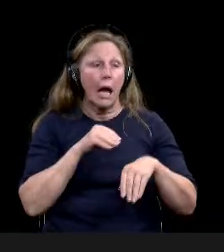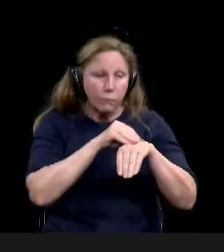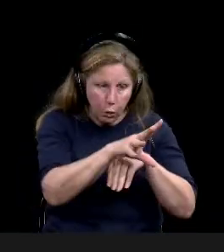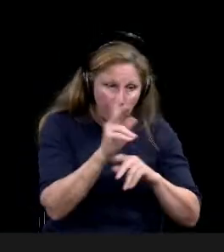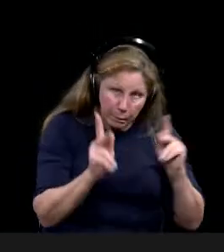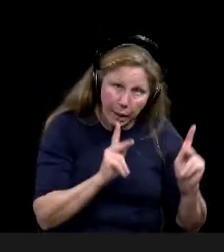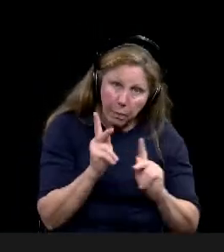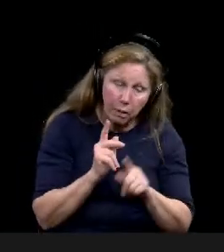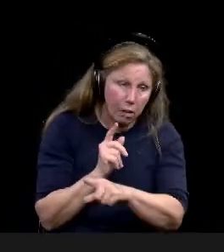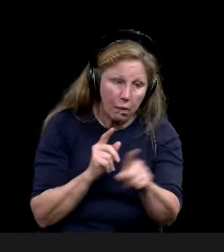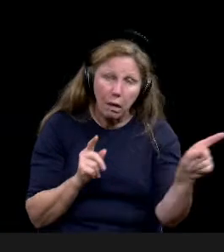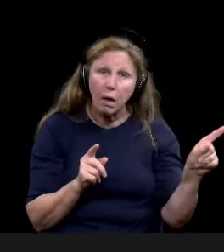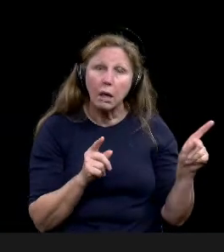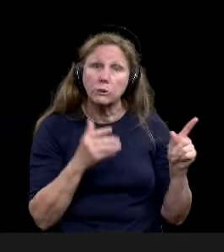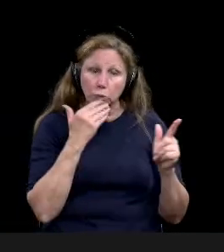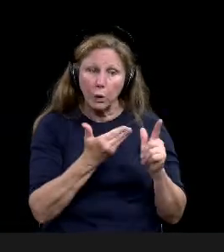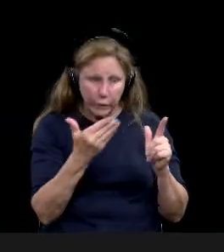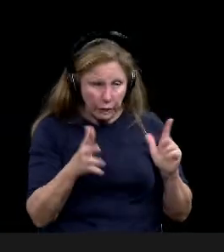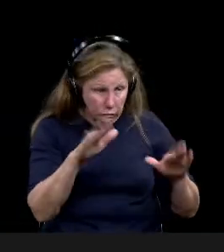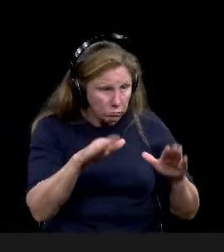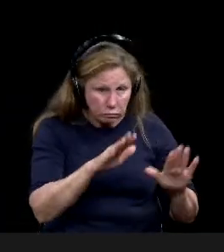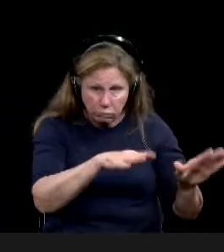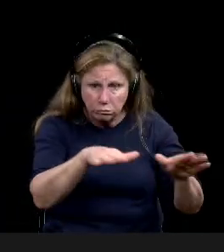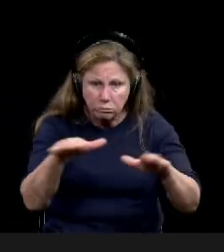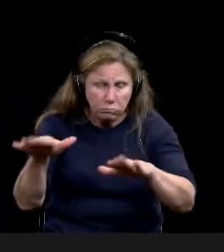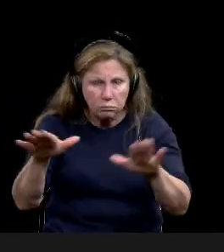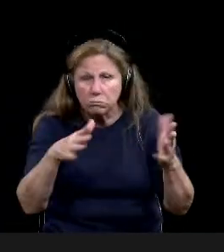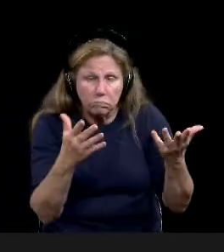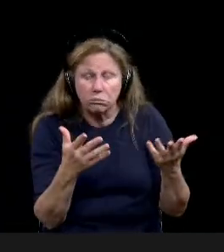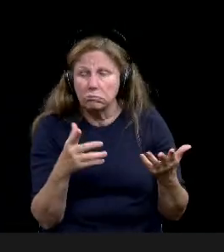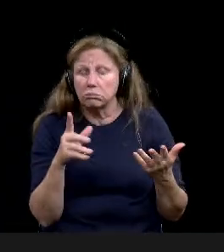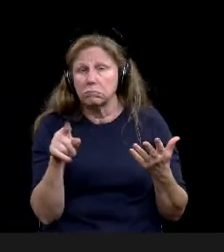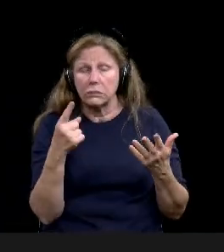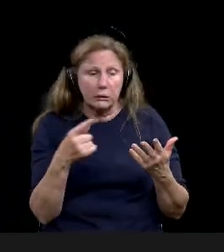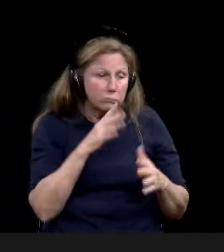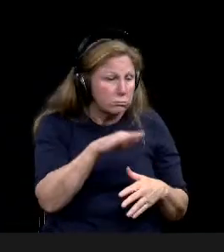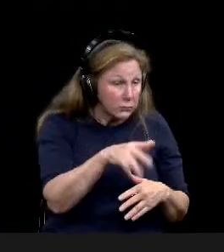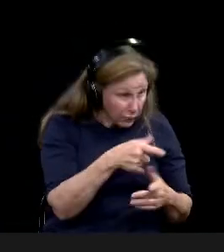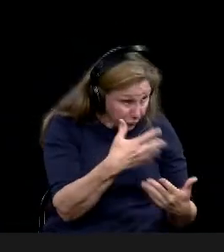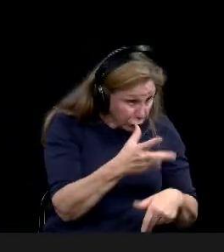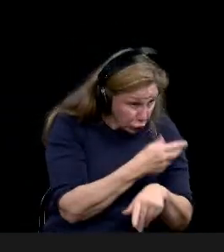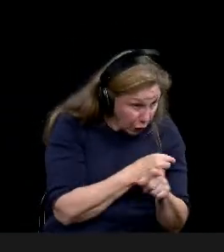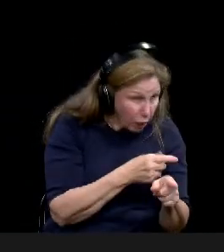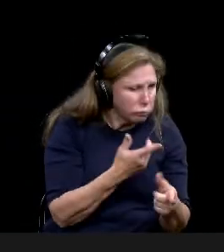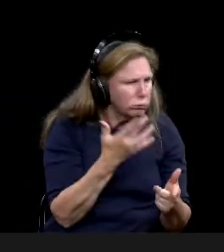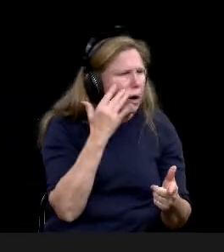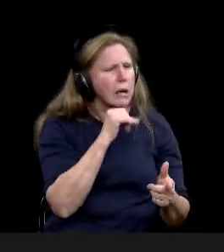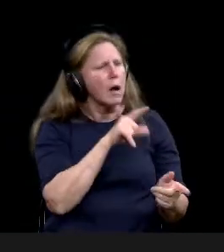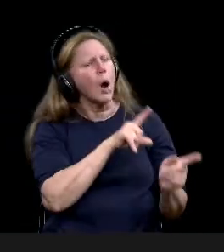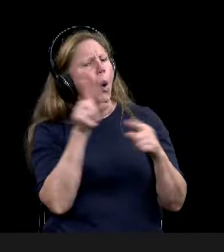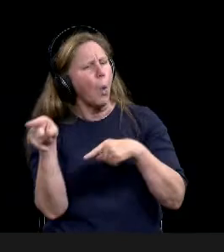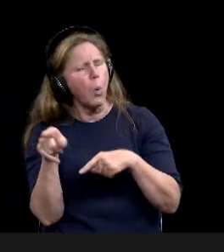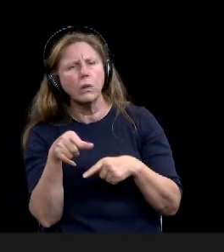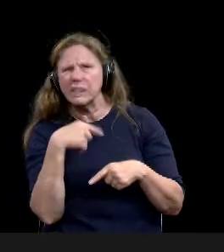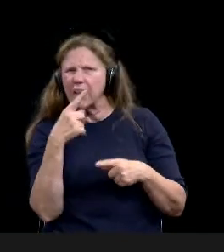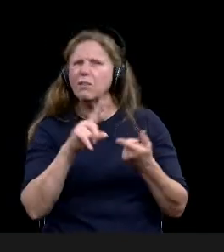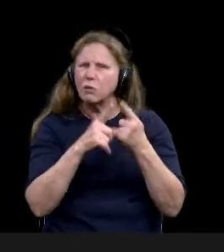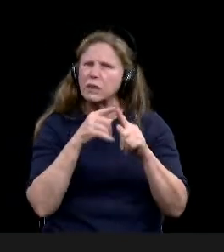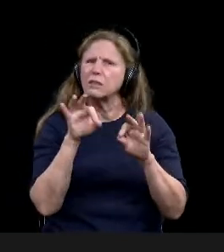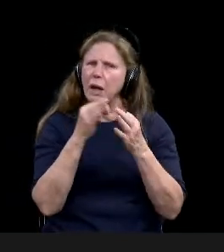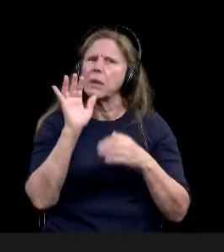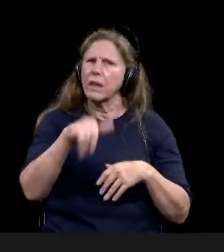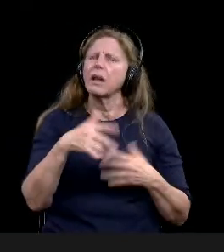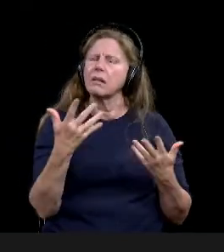by just suggesting your friends and family get a vaccine. Pretty much everywhere I go these days, I'm asking folks, have you been vaccinated yet?